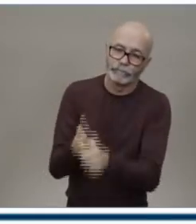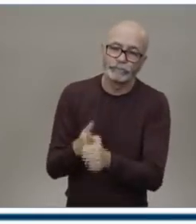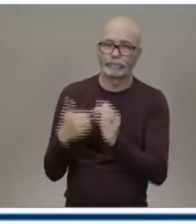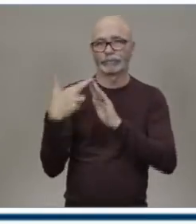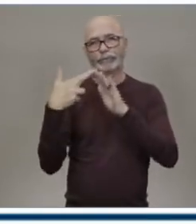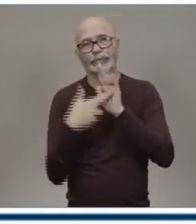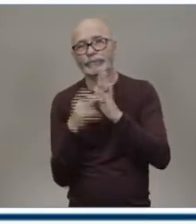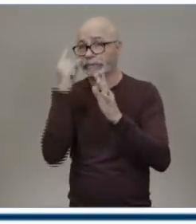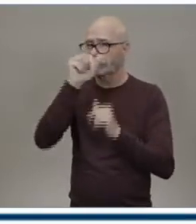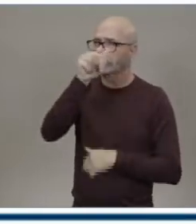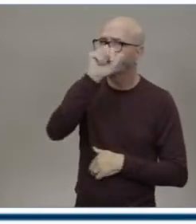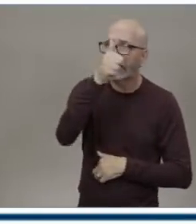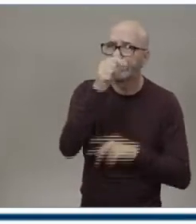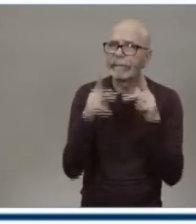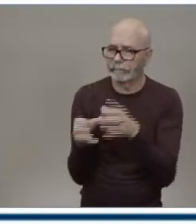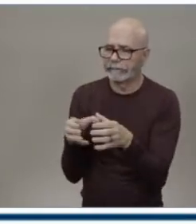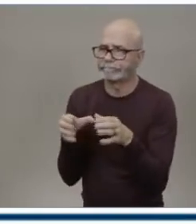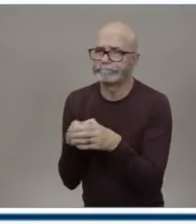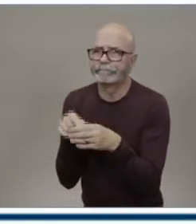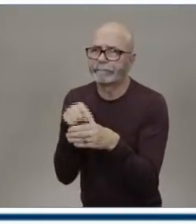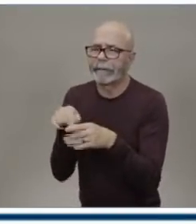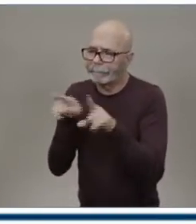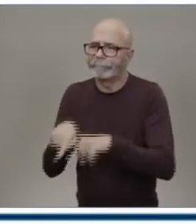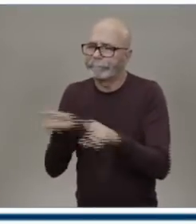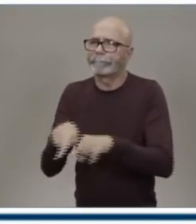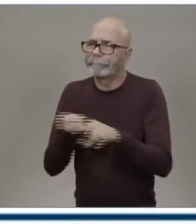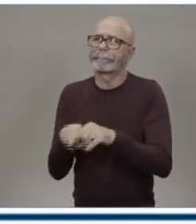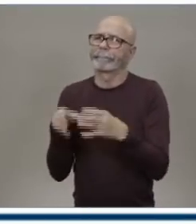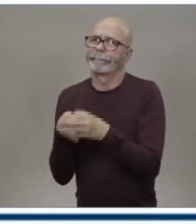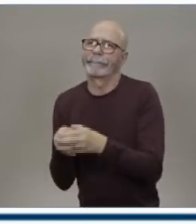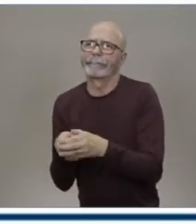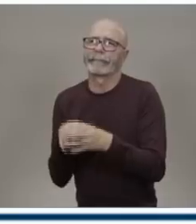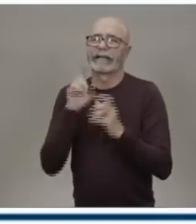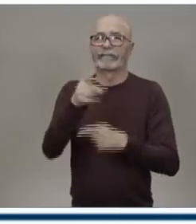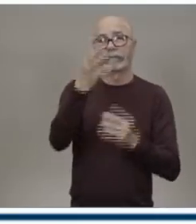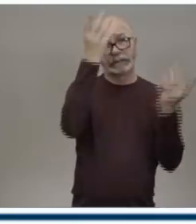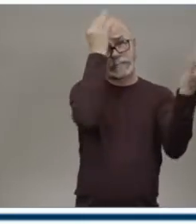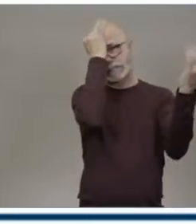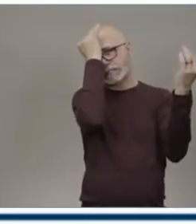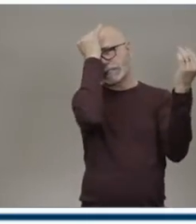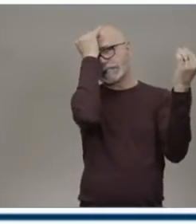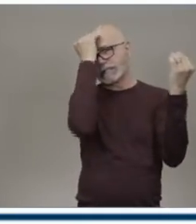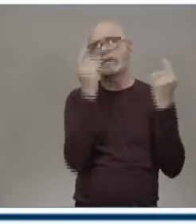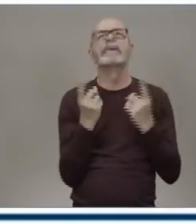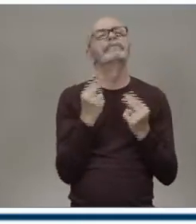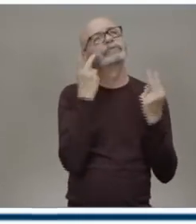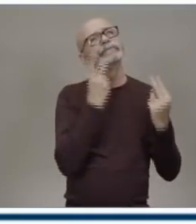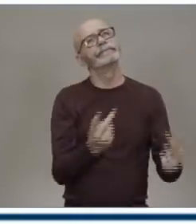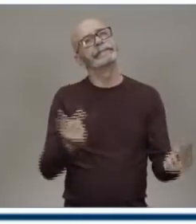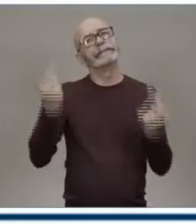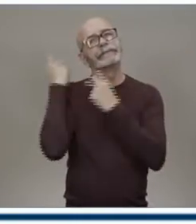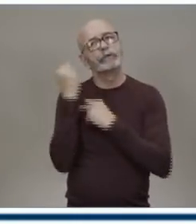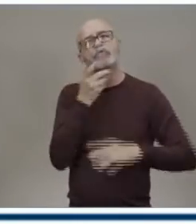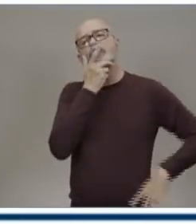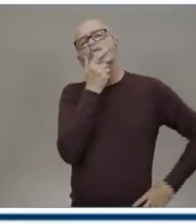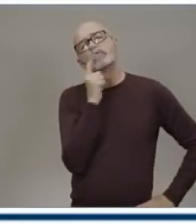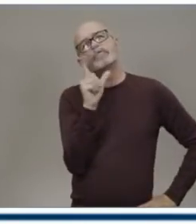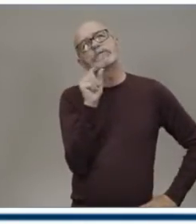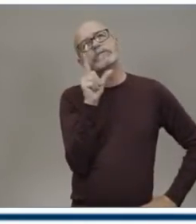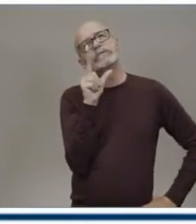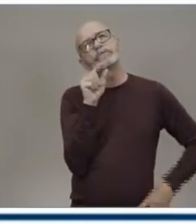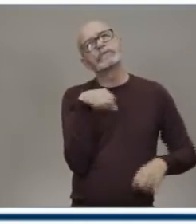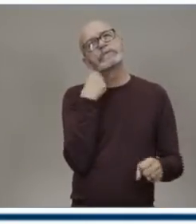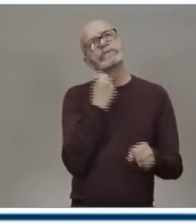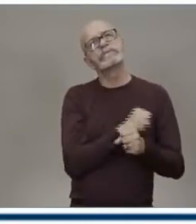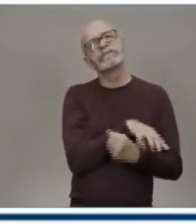what we can do, all of us, is take a moment to reflect on the chaos of 2020. This has been a year that has brought pain